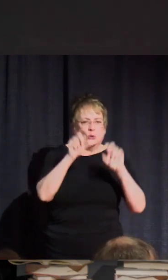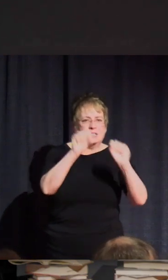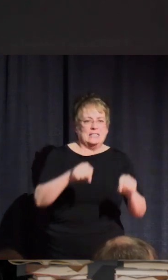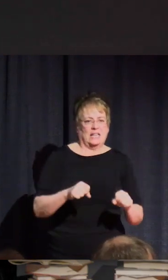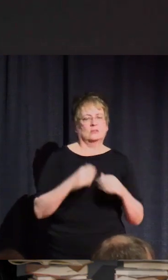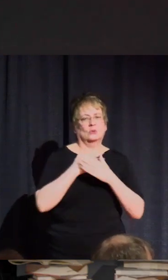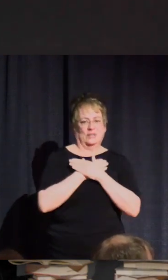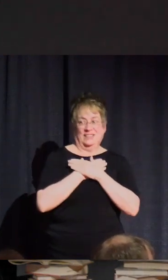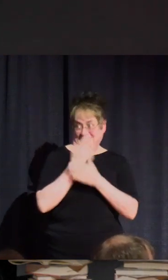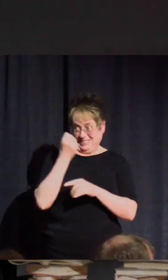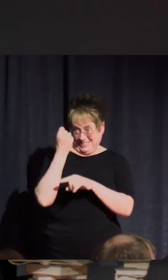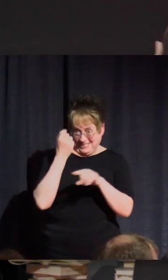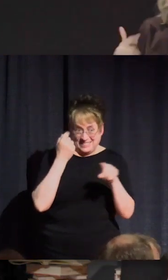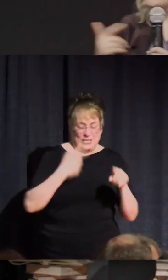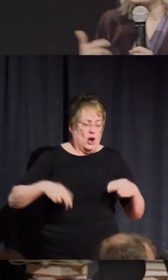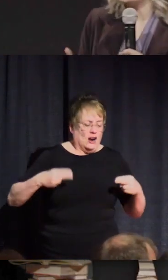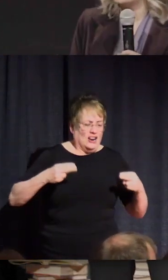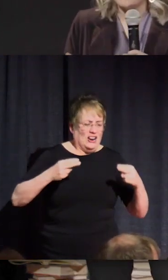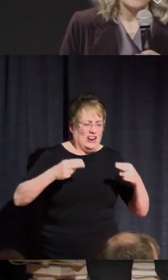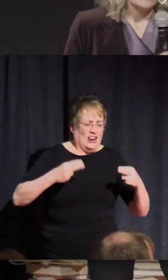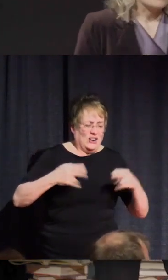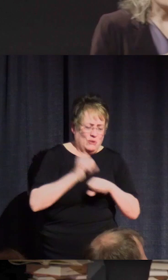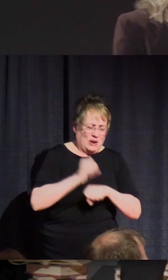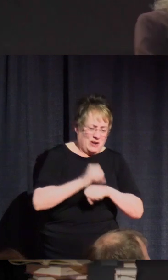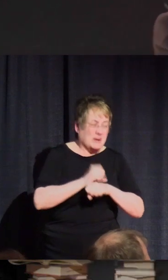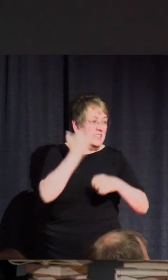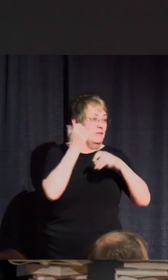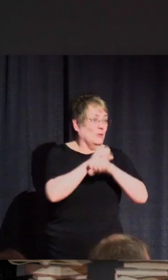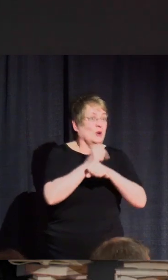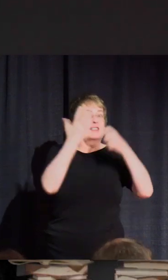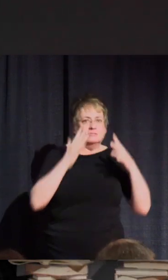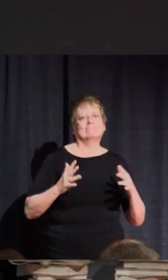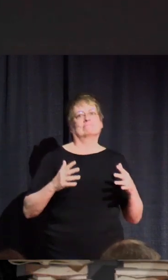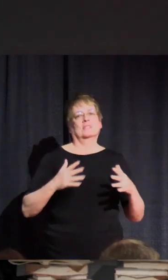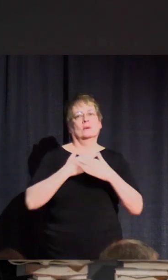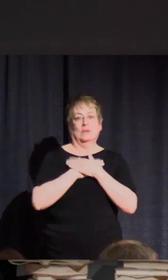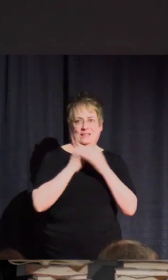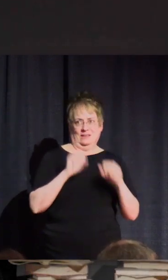that? How you gotta hustle, right? You gotta hustle in order to get that moment.